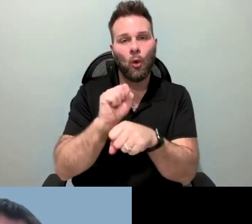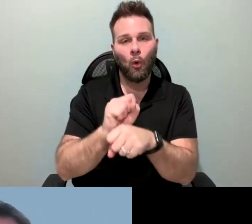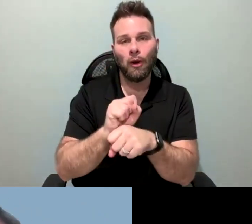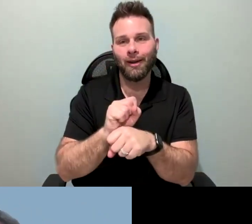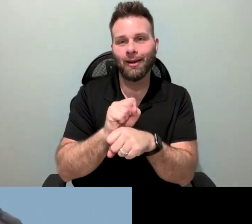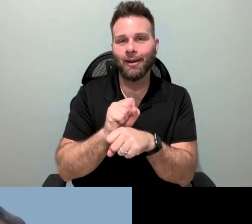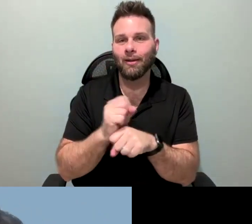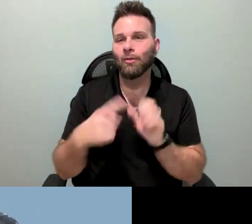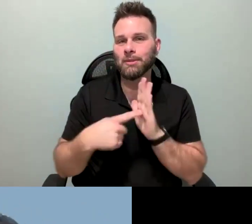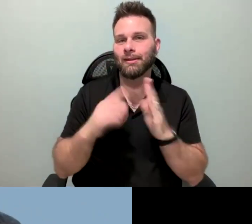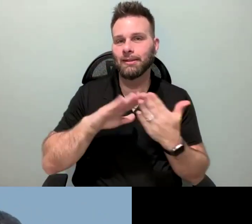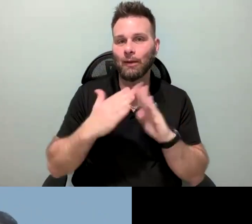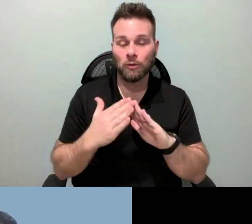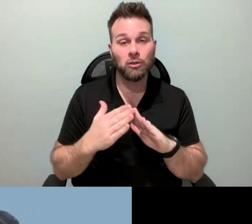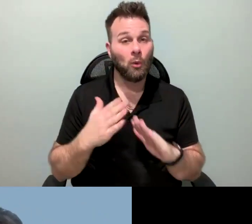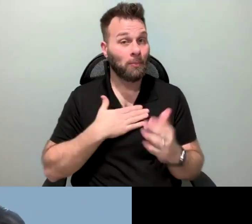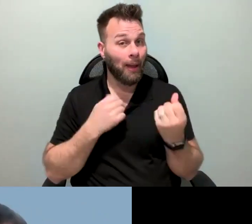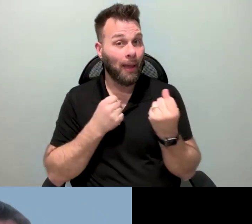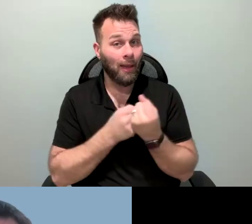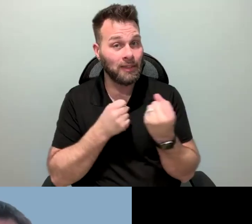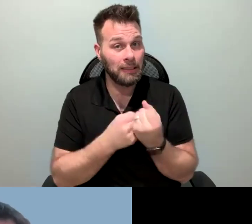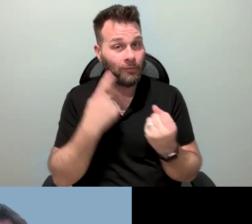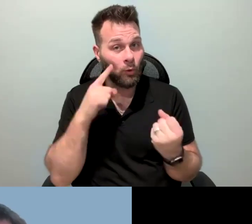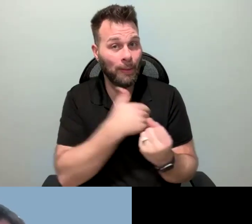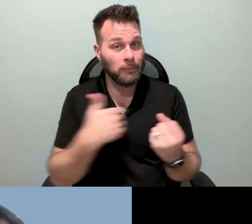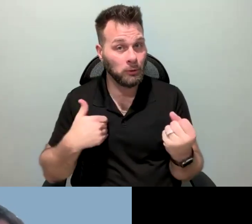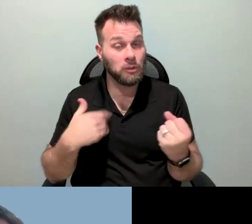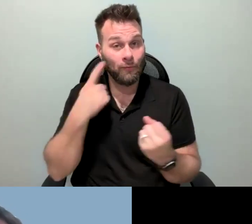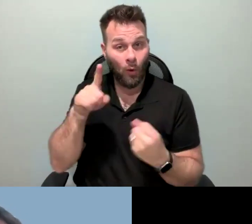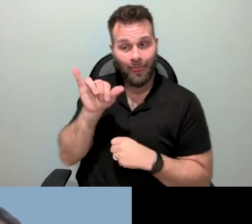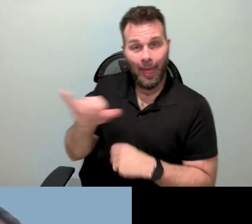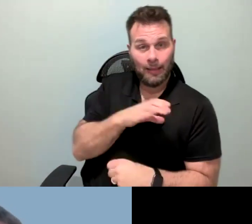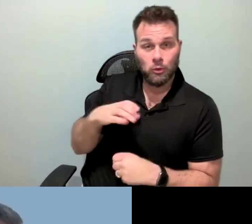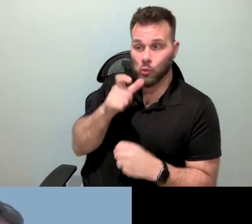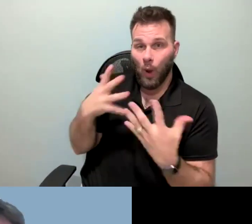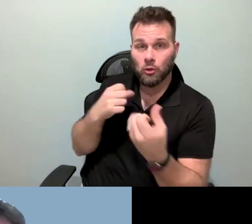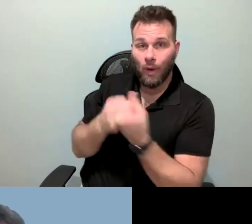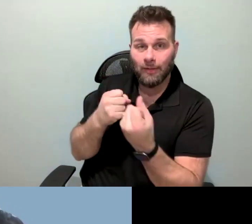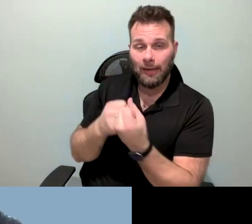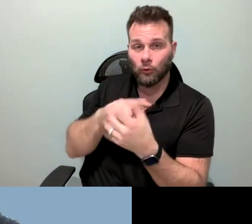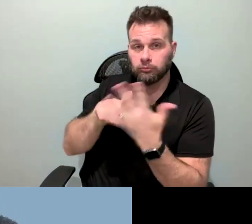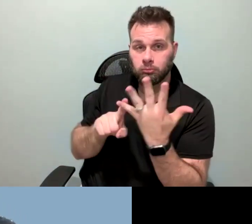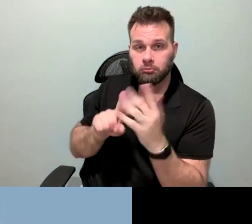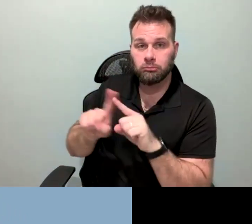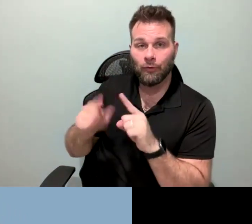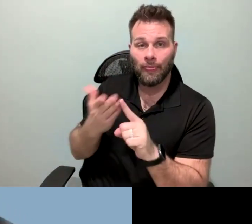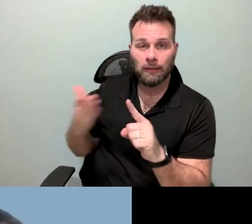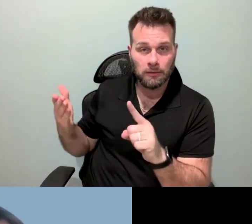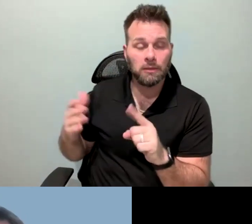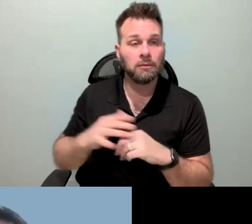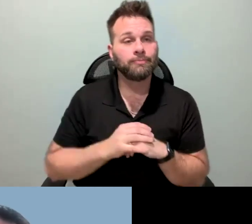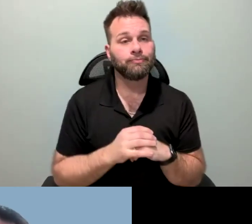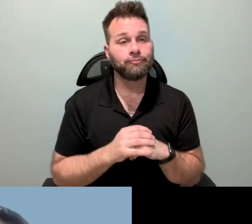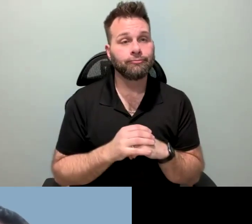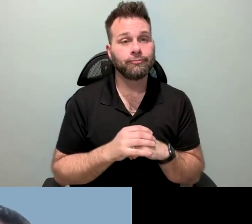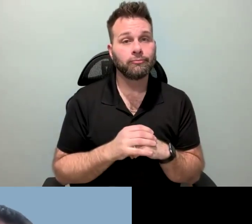typically what I will advocate for members of a commission who want to advocate for things. One, I don't think there's